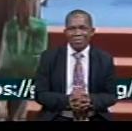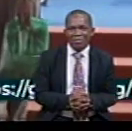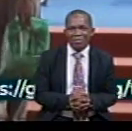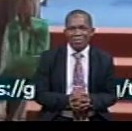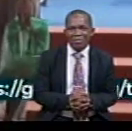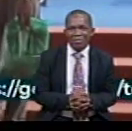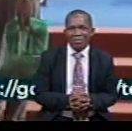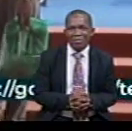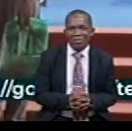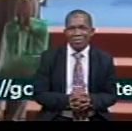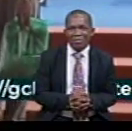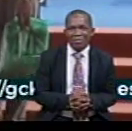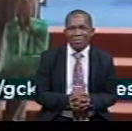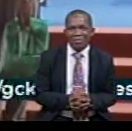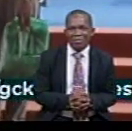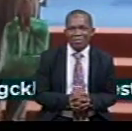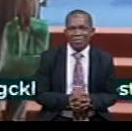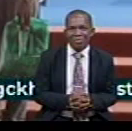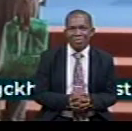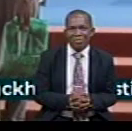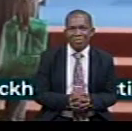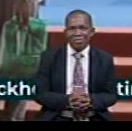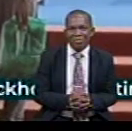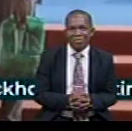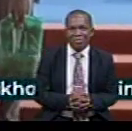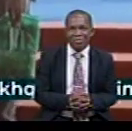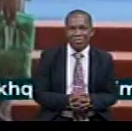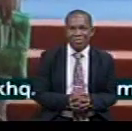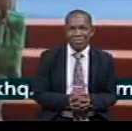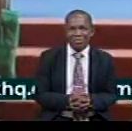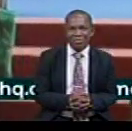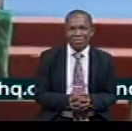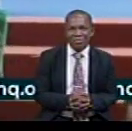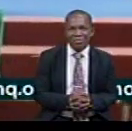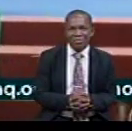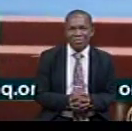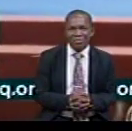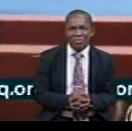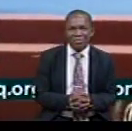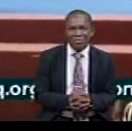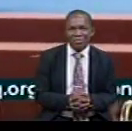po so ku church to va fi ya. Ya o da gbe ya. E gbe ma u yo don lo.